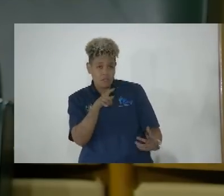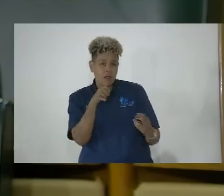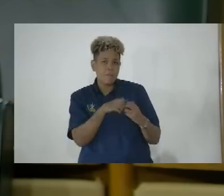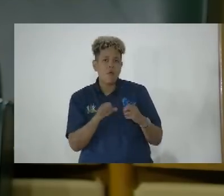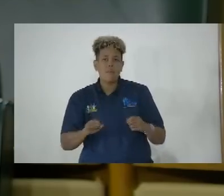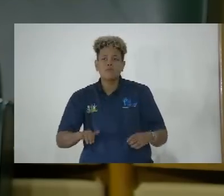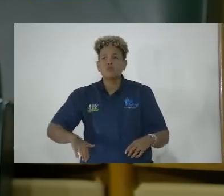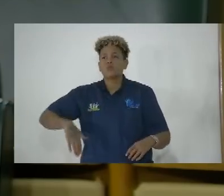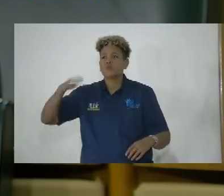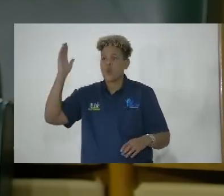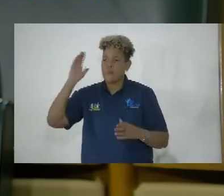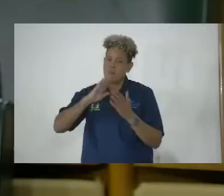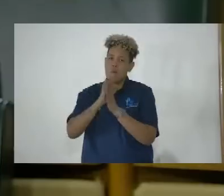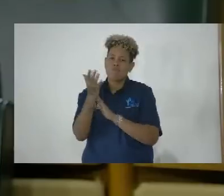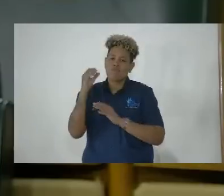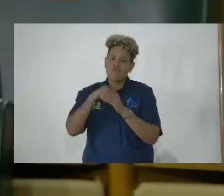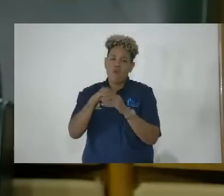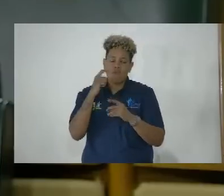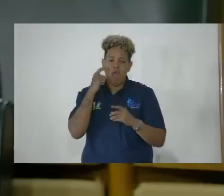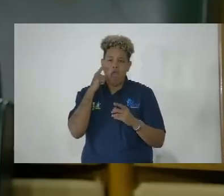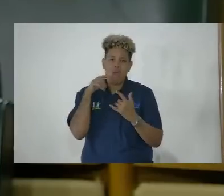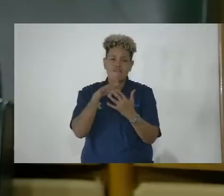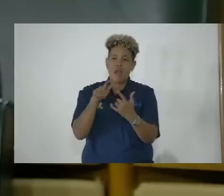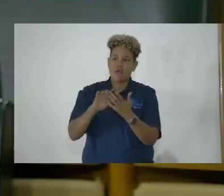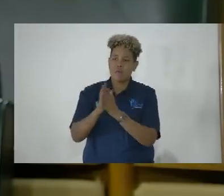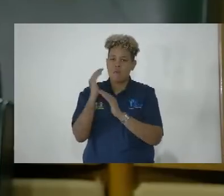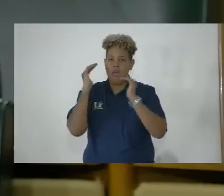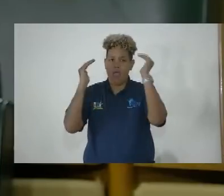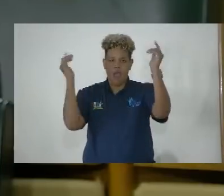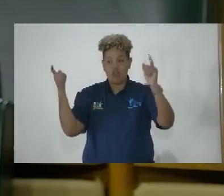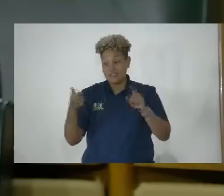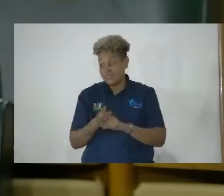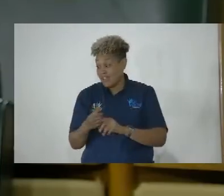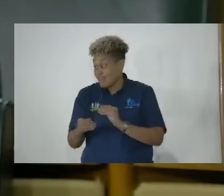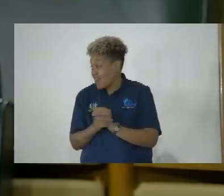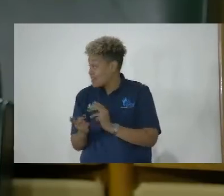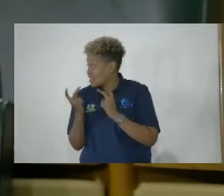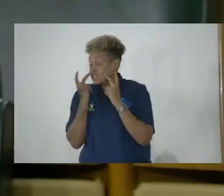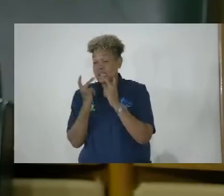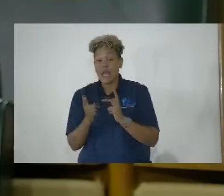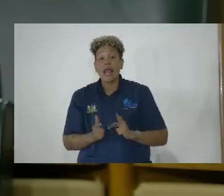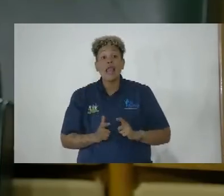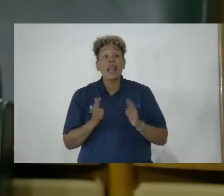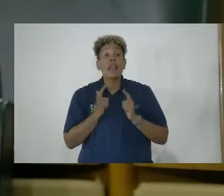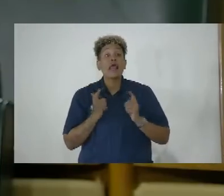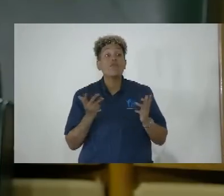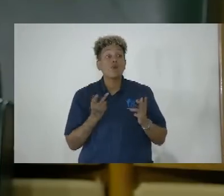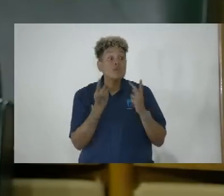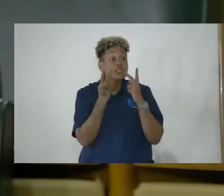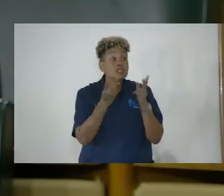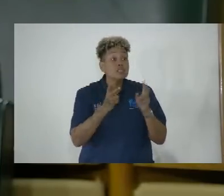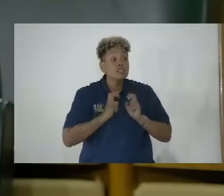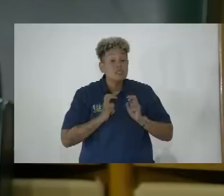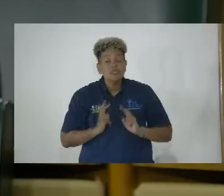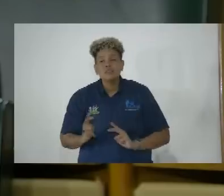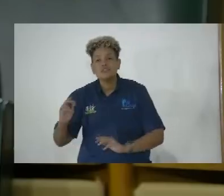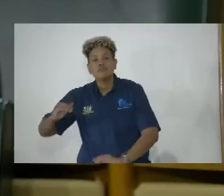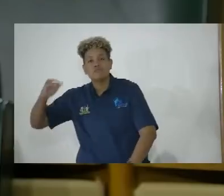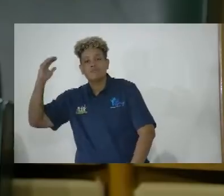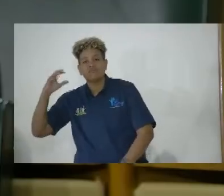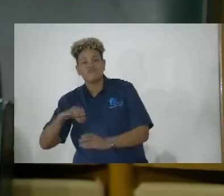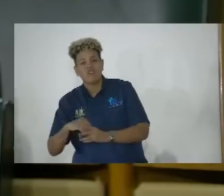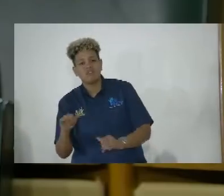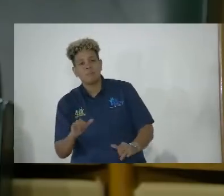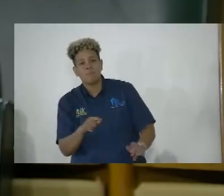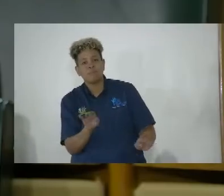likely to become perpetrators of violence when they become adults. They live what they see as children and